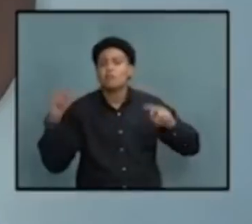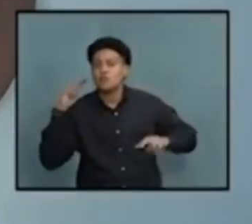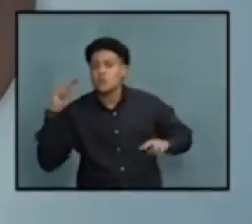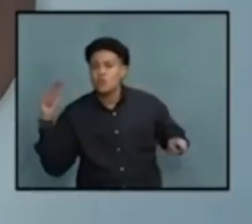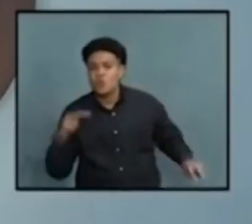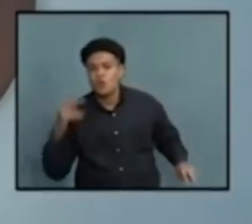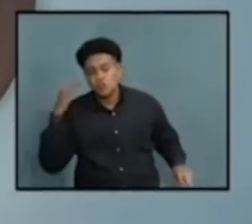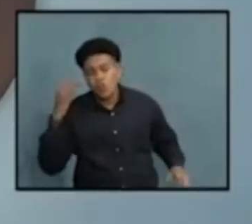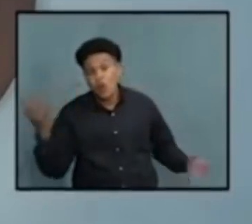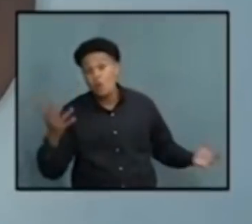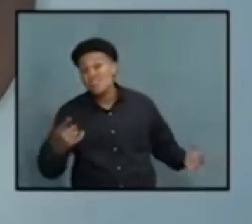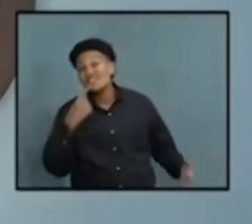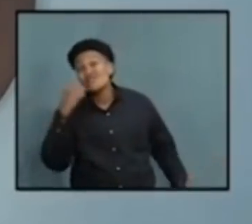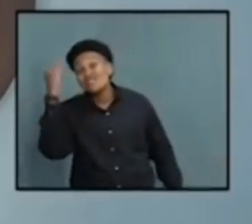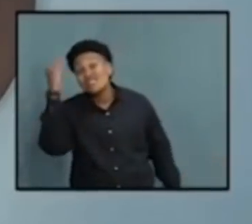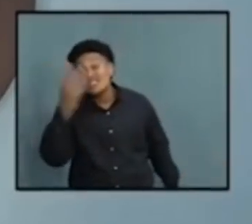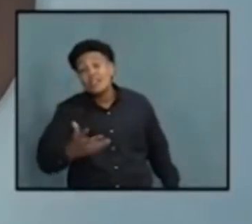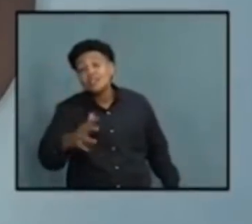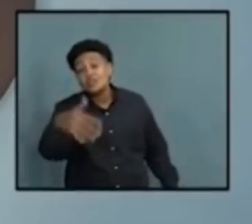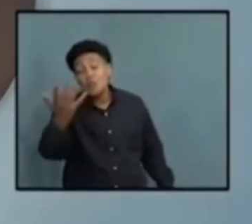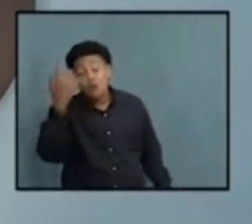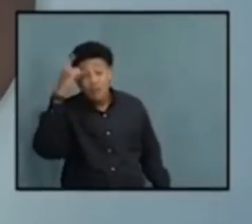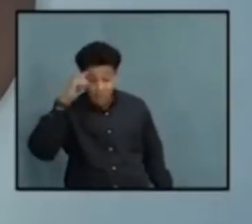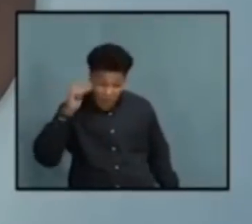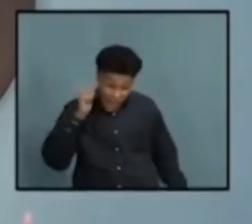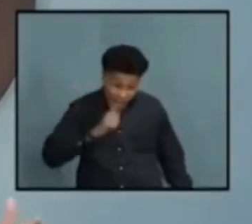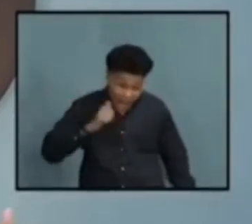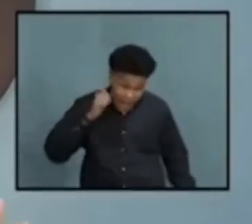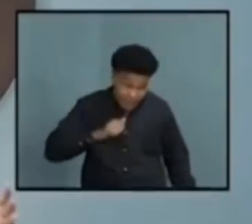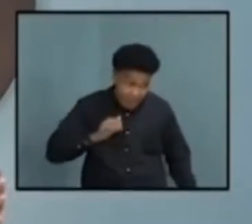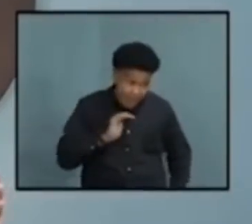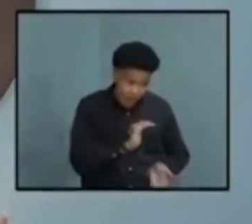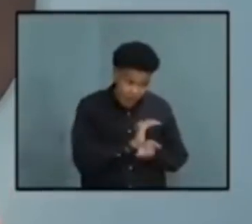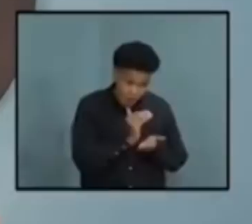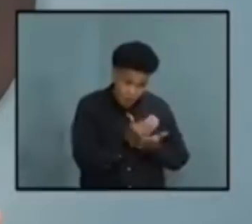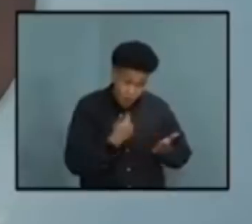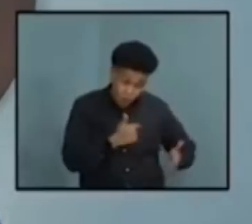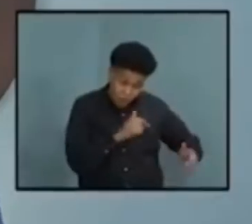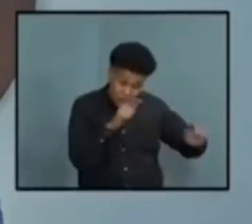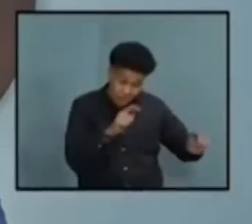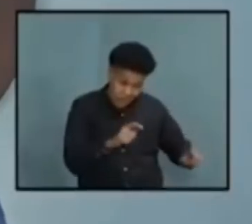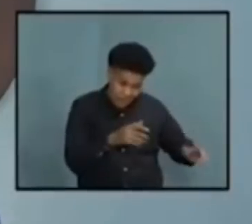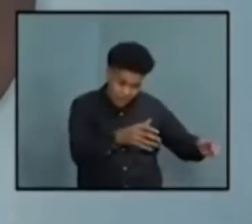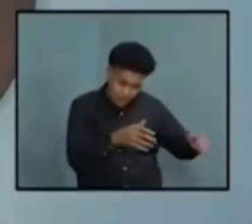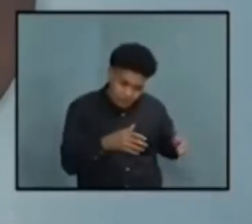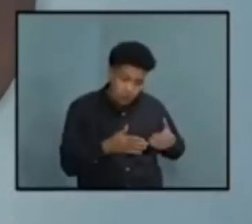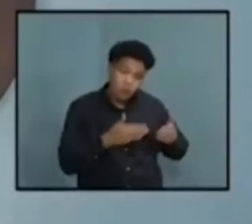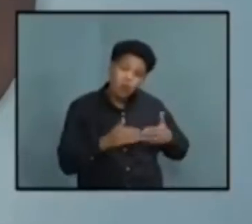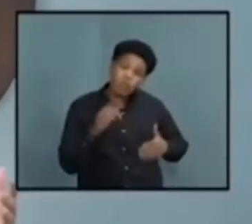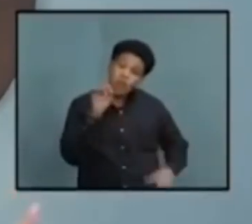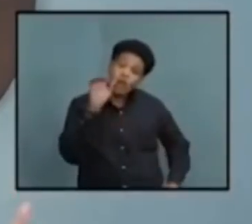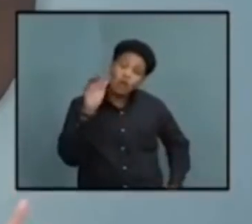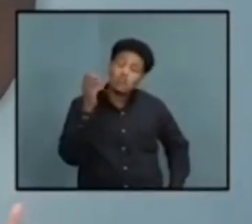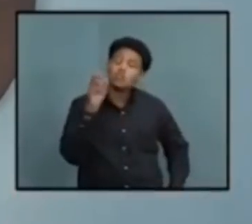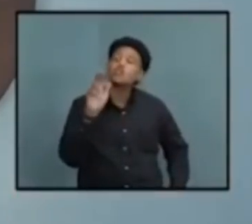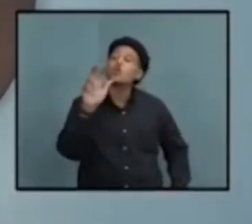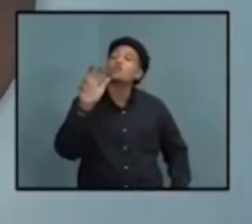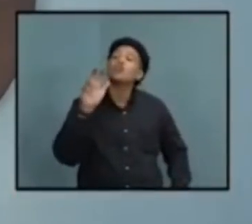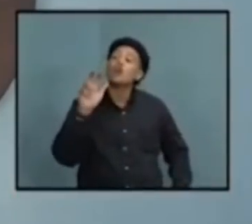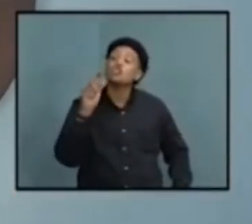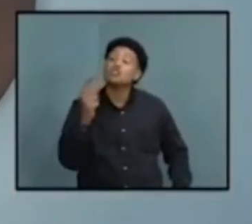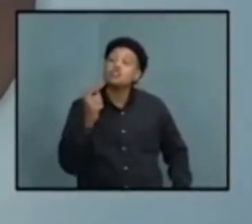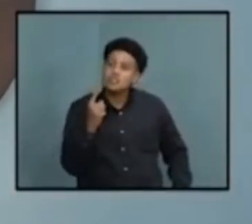Because what that says to us is for every amount that we test, whether it is 100 or 300,